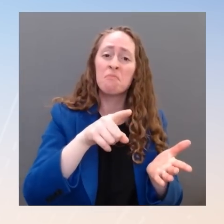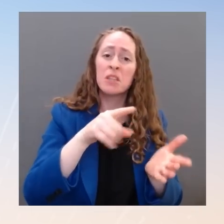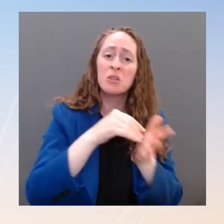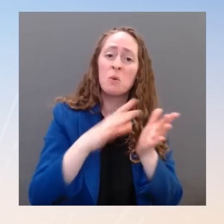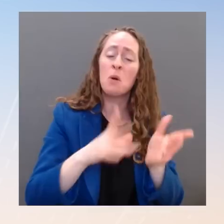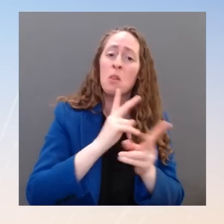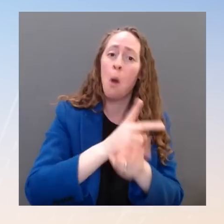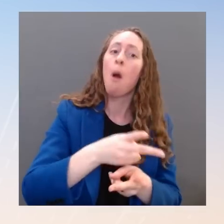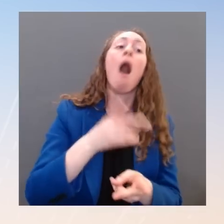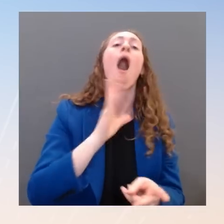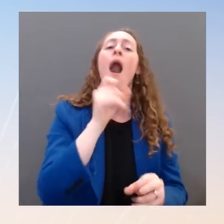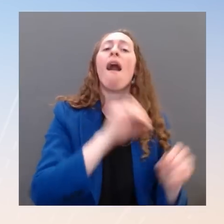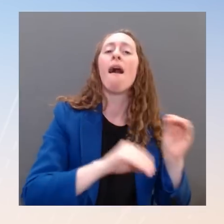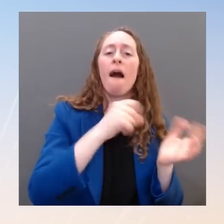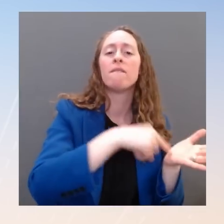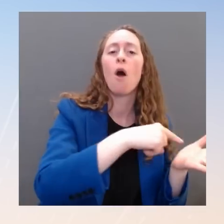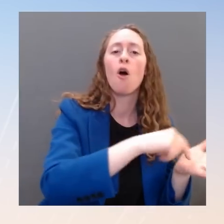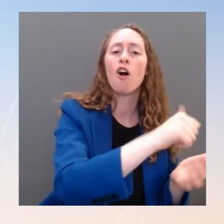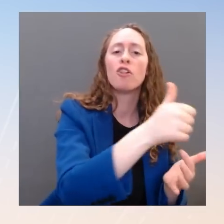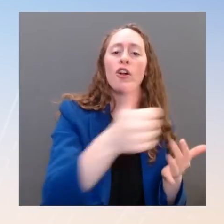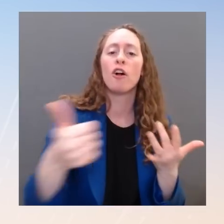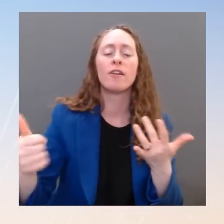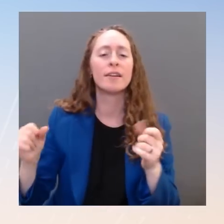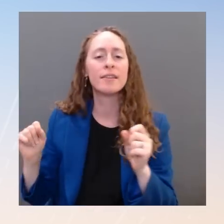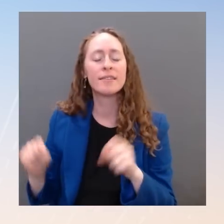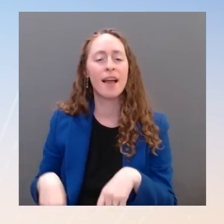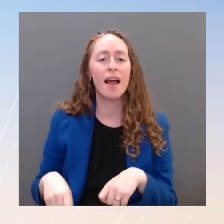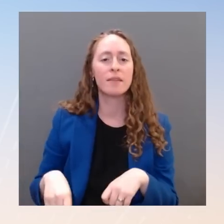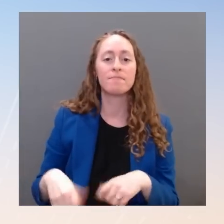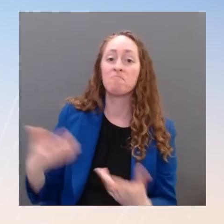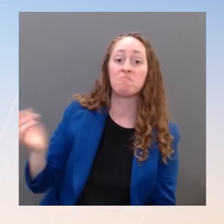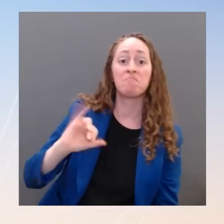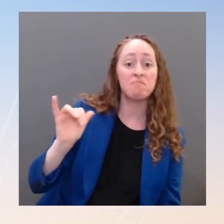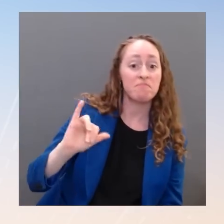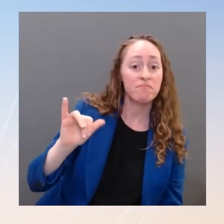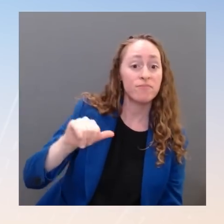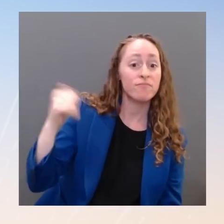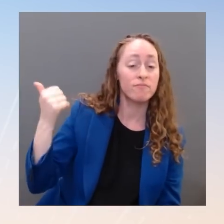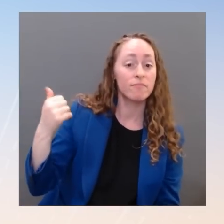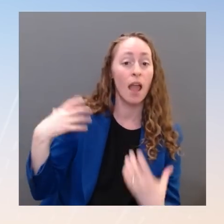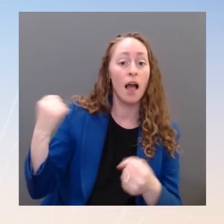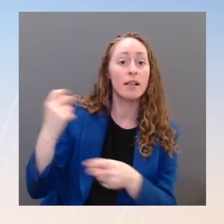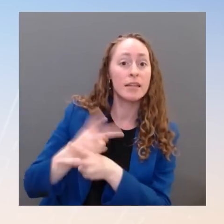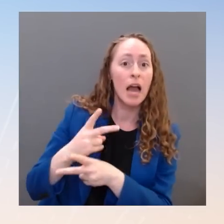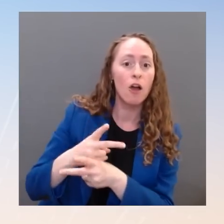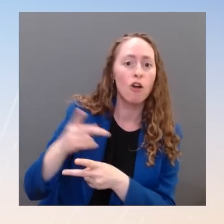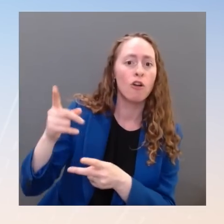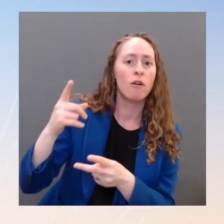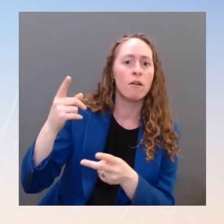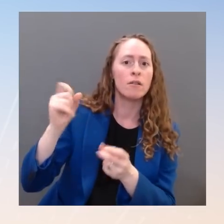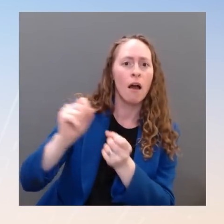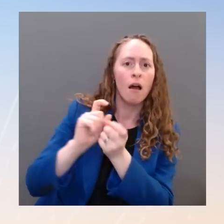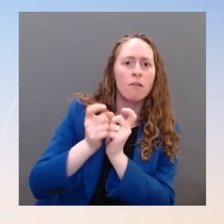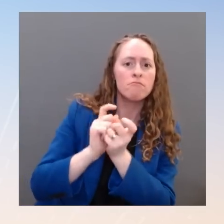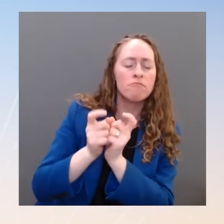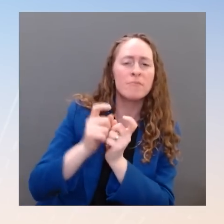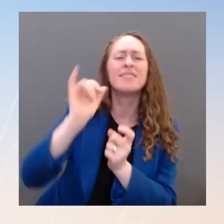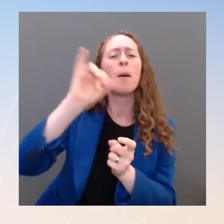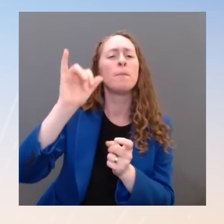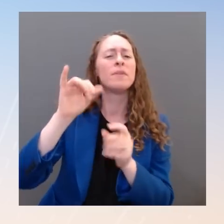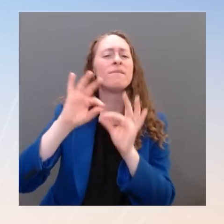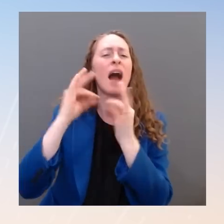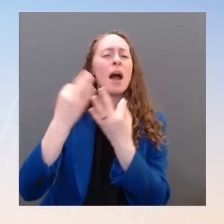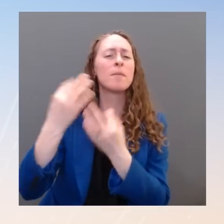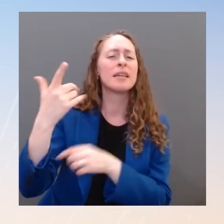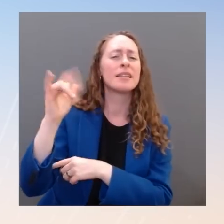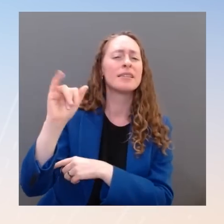talk about inflation, sometimes we talk about it like, you know, a 50,000-foot ivory tower economist might, and really what